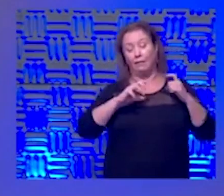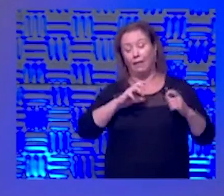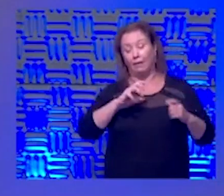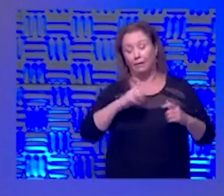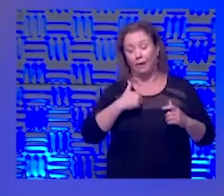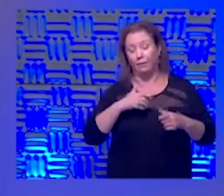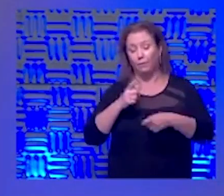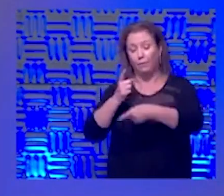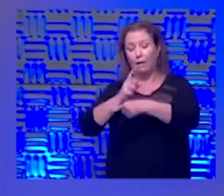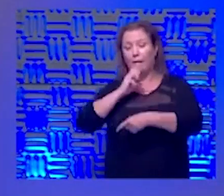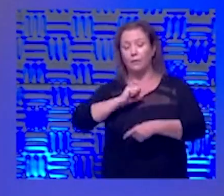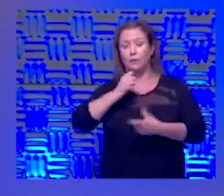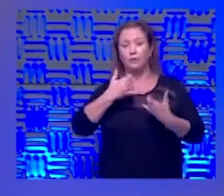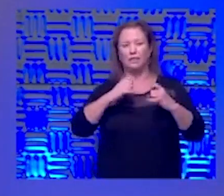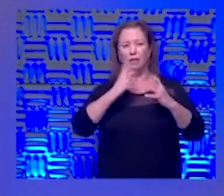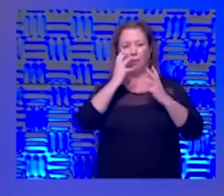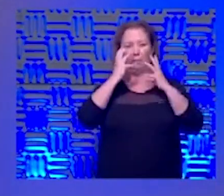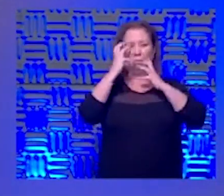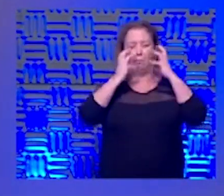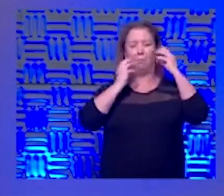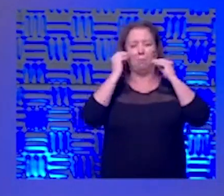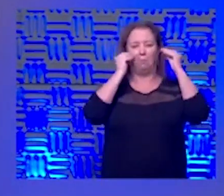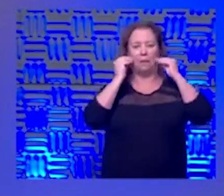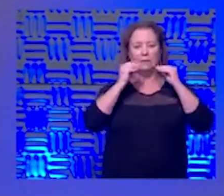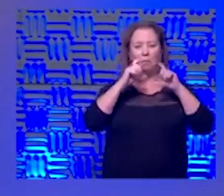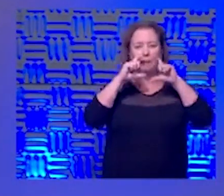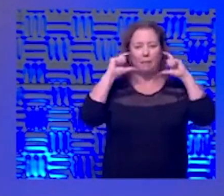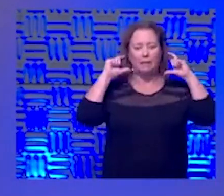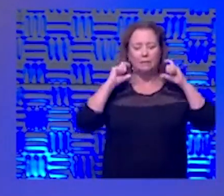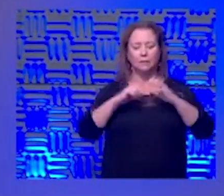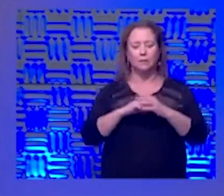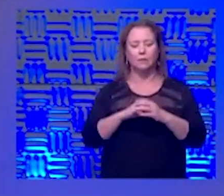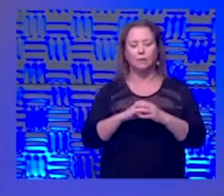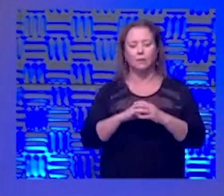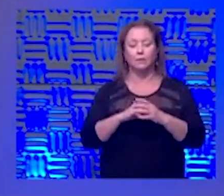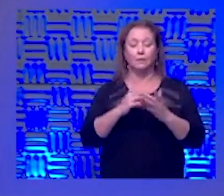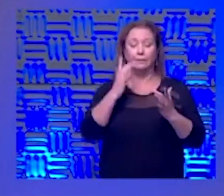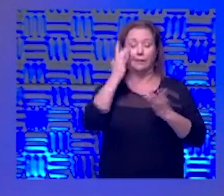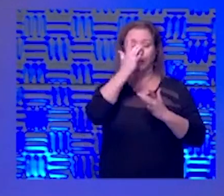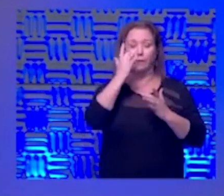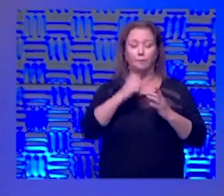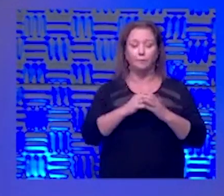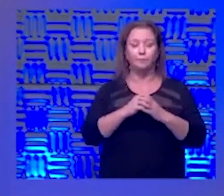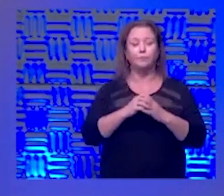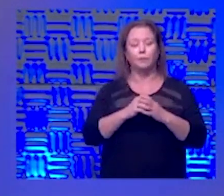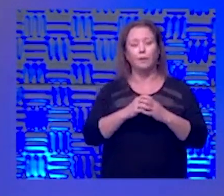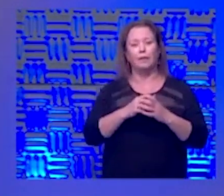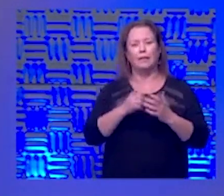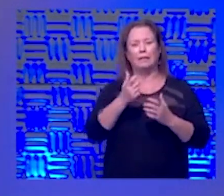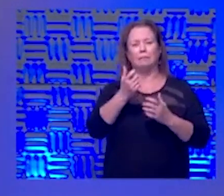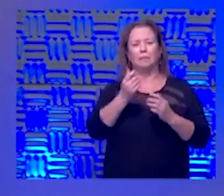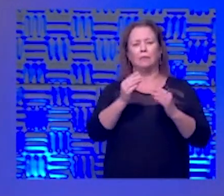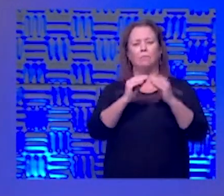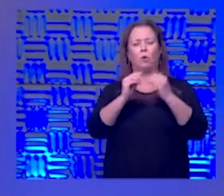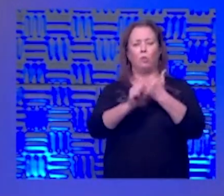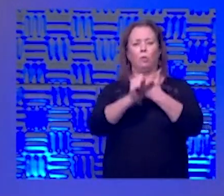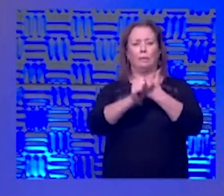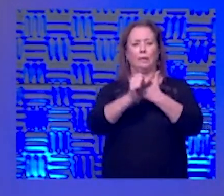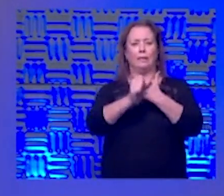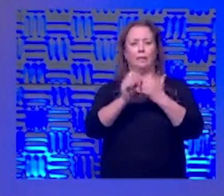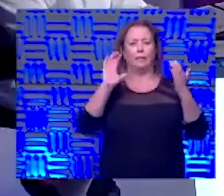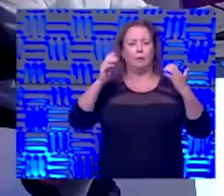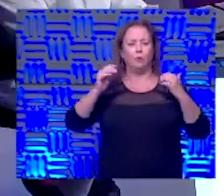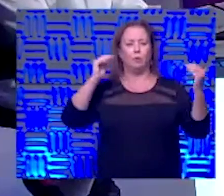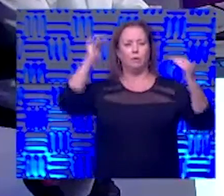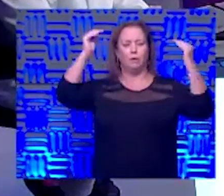face mask, they're probably going to be manipulating and touching themselves in their eyes, their nose, or mouth anyway. So it is a little bit more risky, certainly, than an adult would